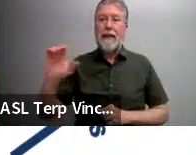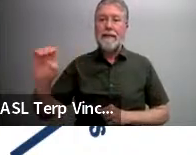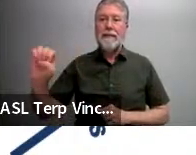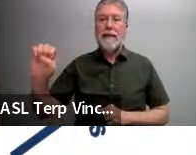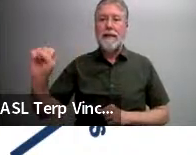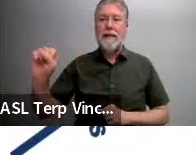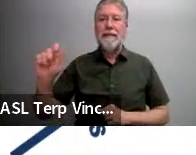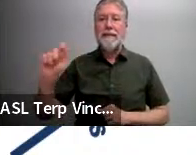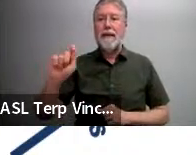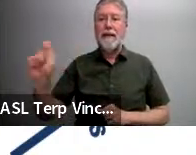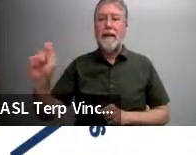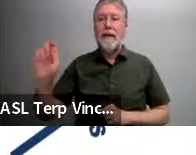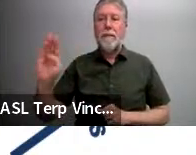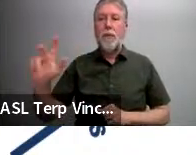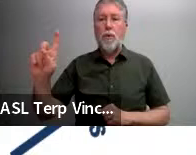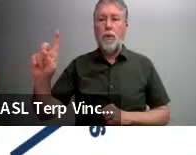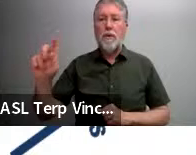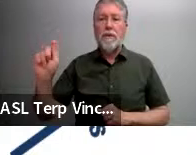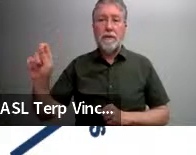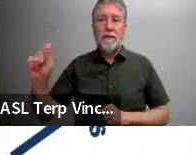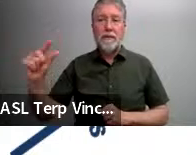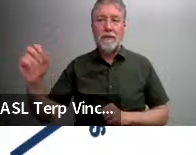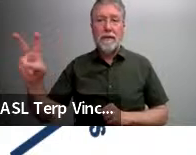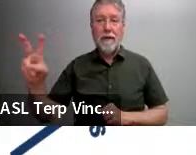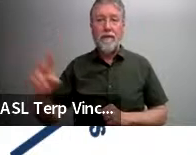ai@access-board.gov. And the website is